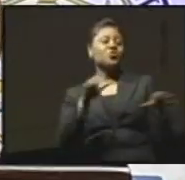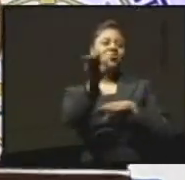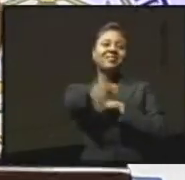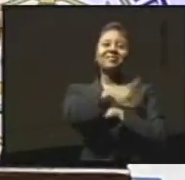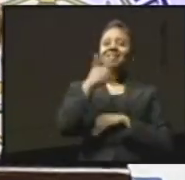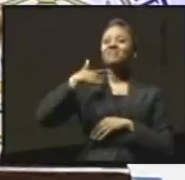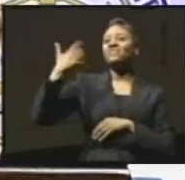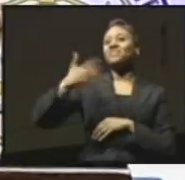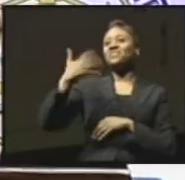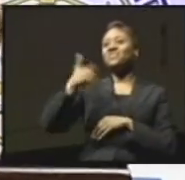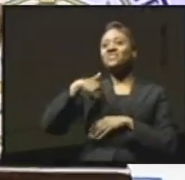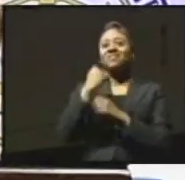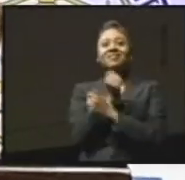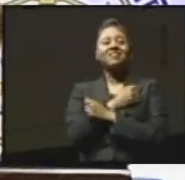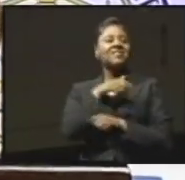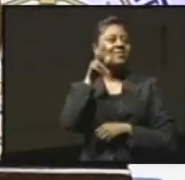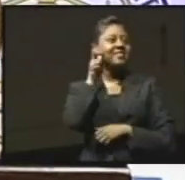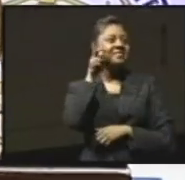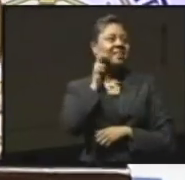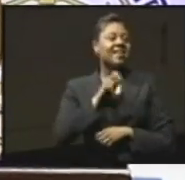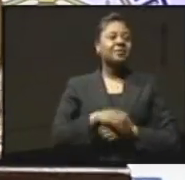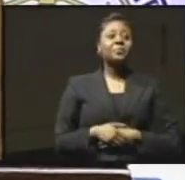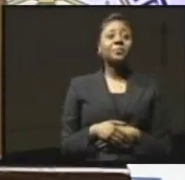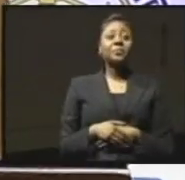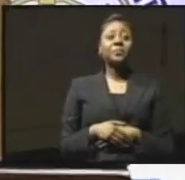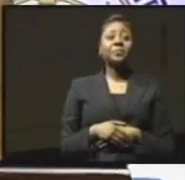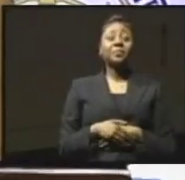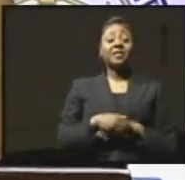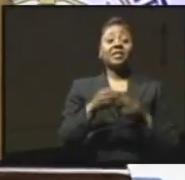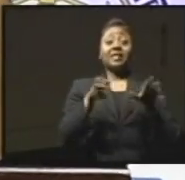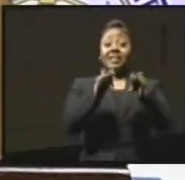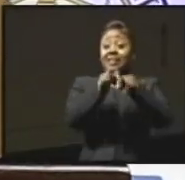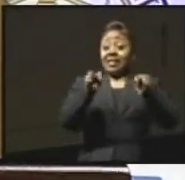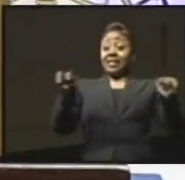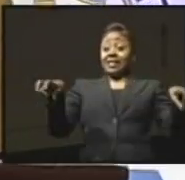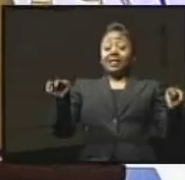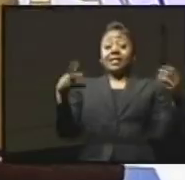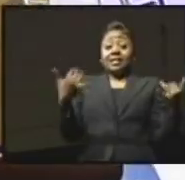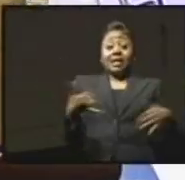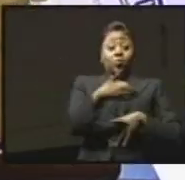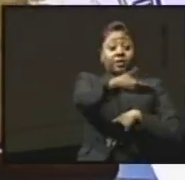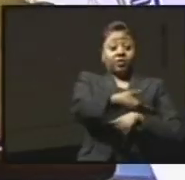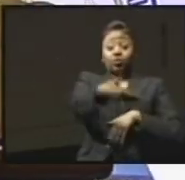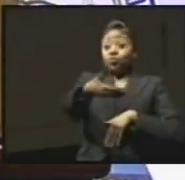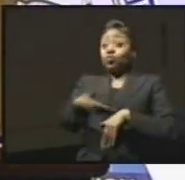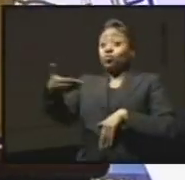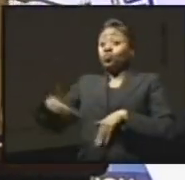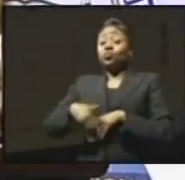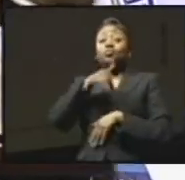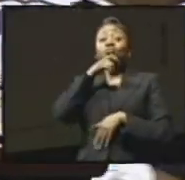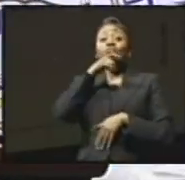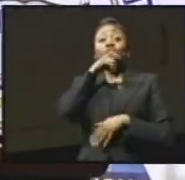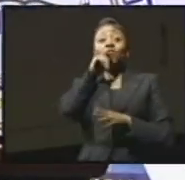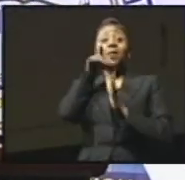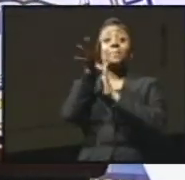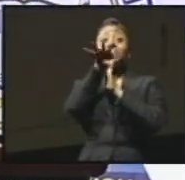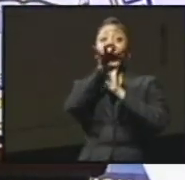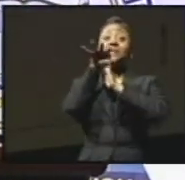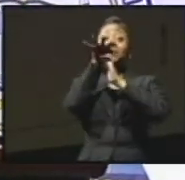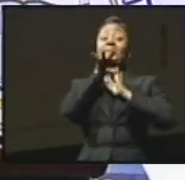Fantastic. Love to hear that. The dais guests will now be introduced by our media